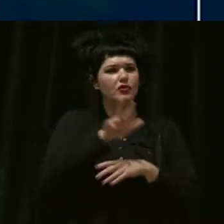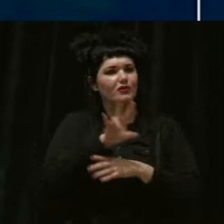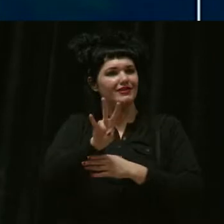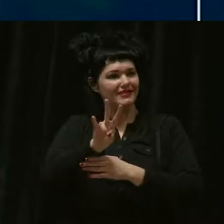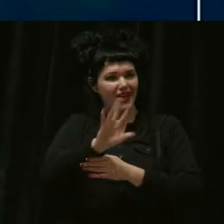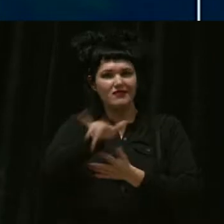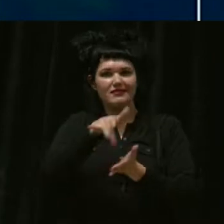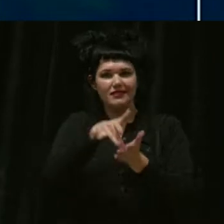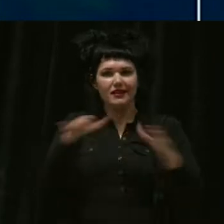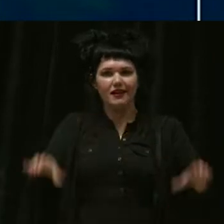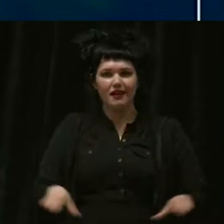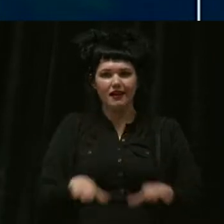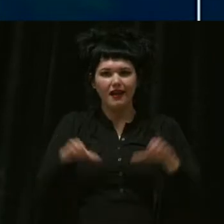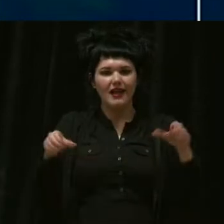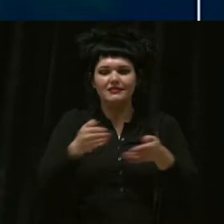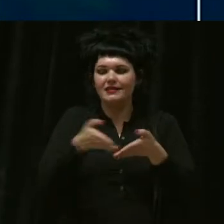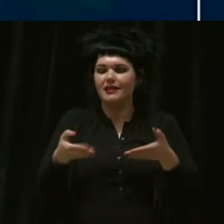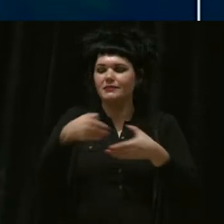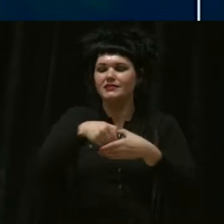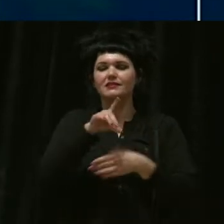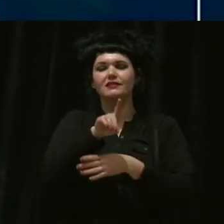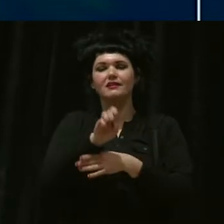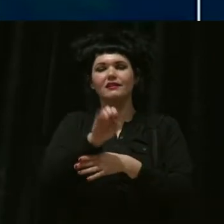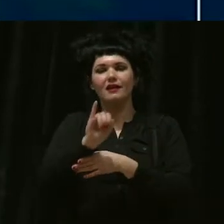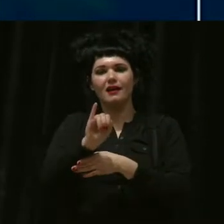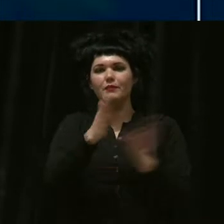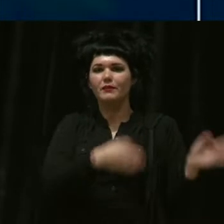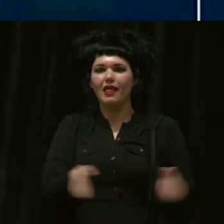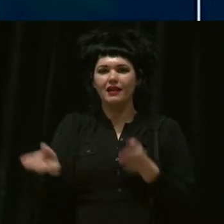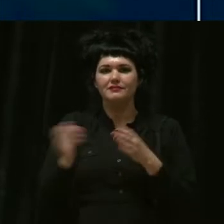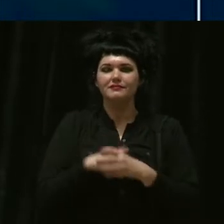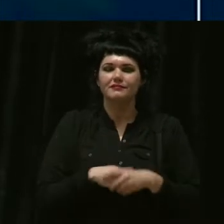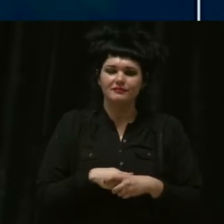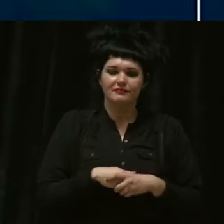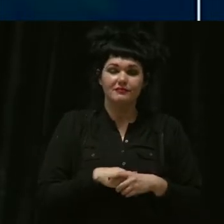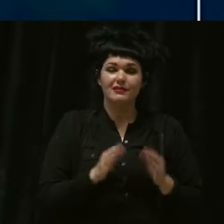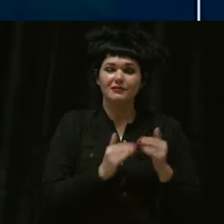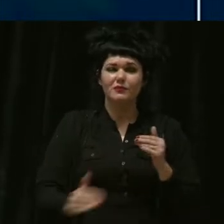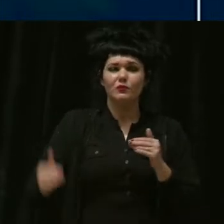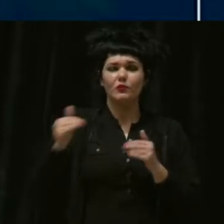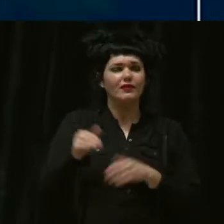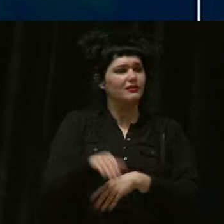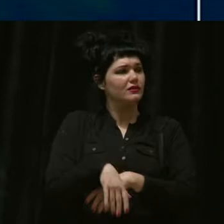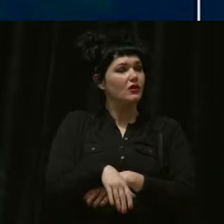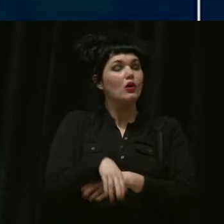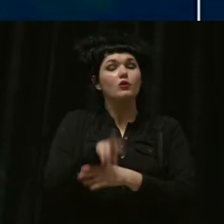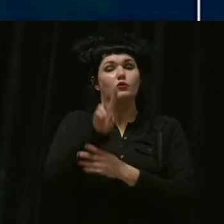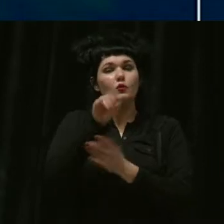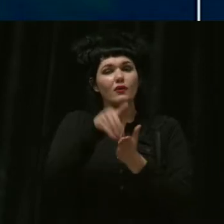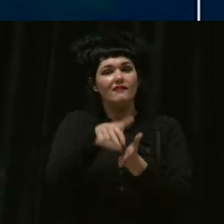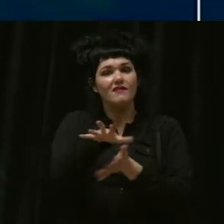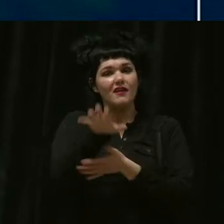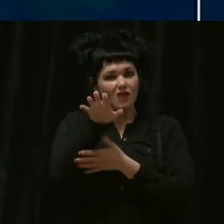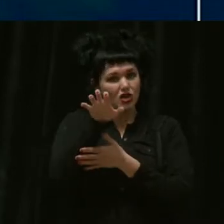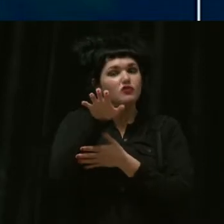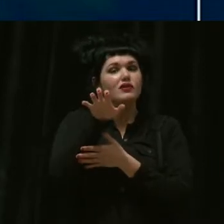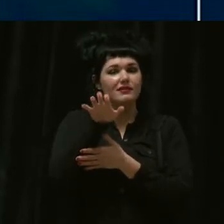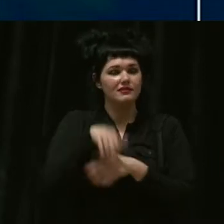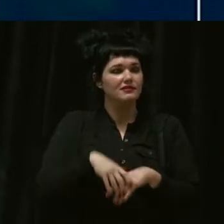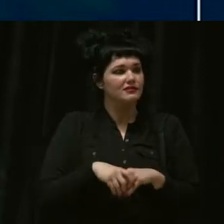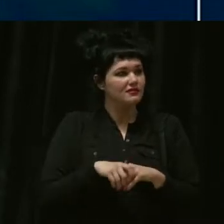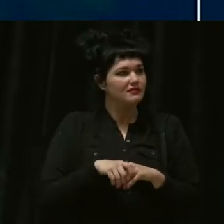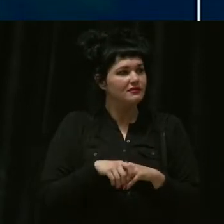central action items in the DEI plan and more than 2,500